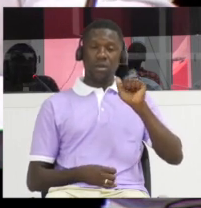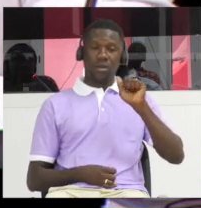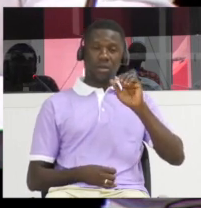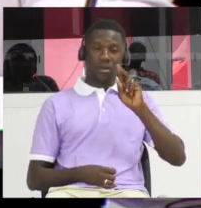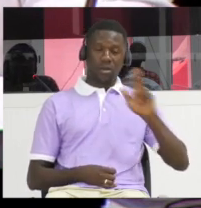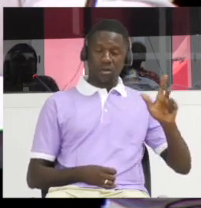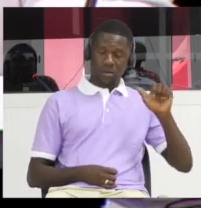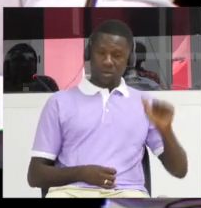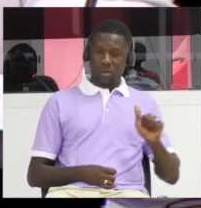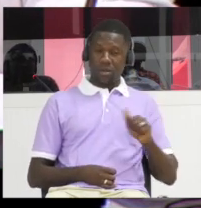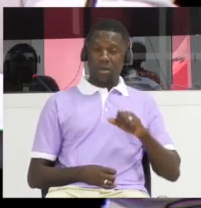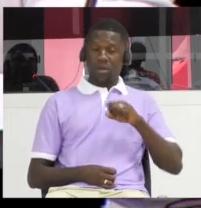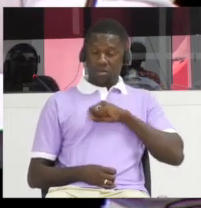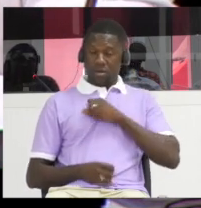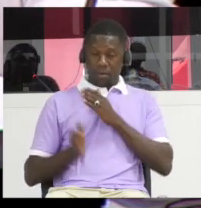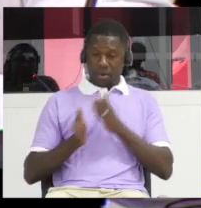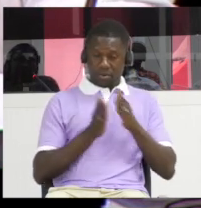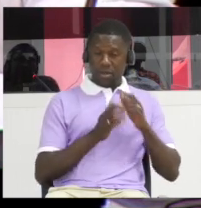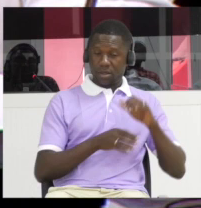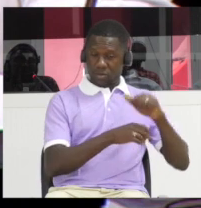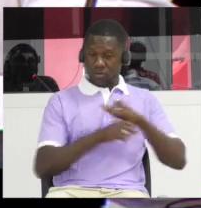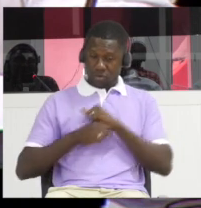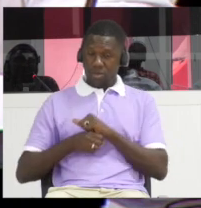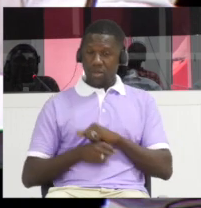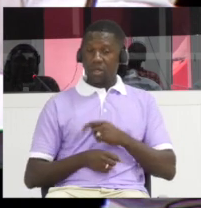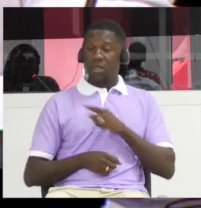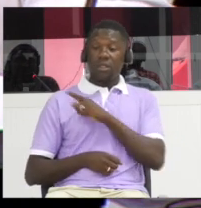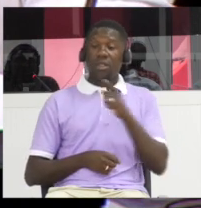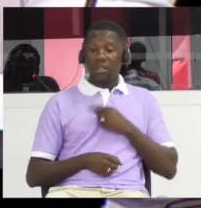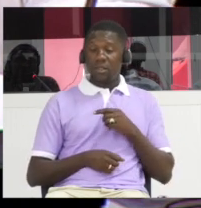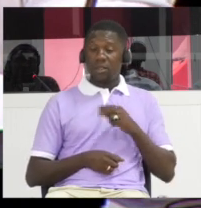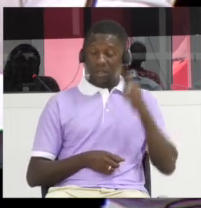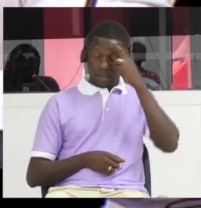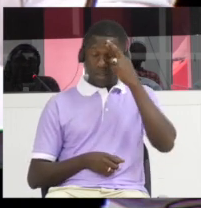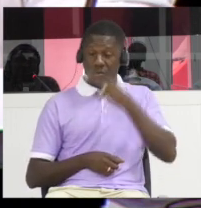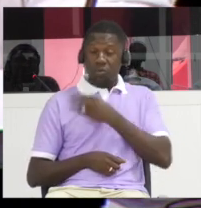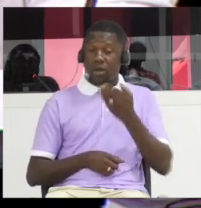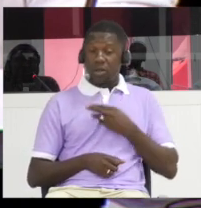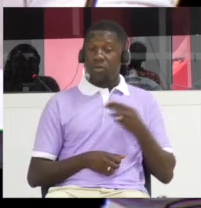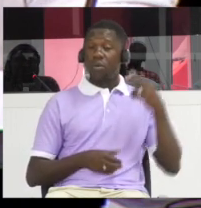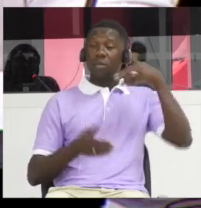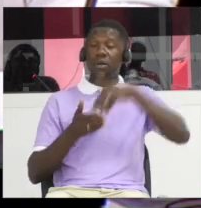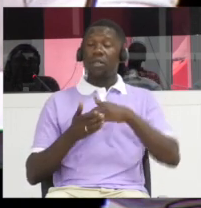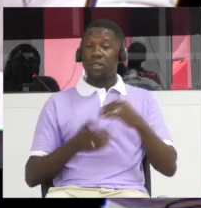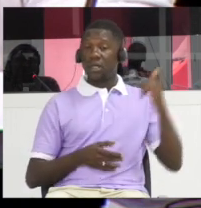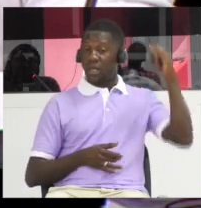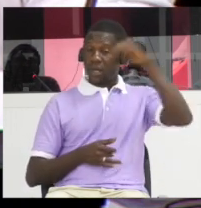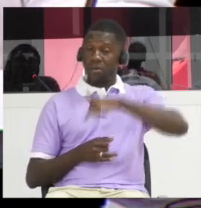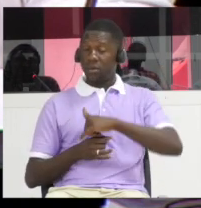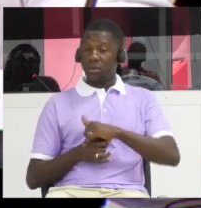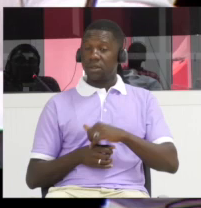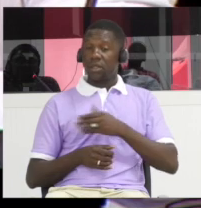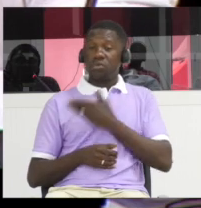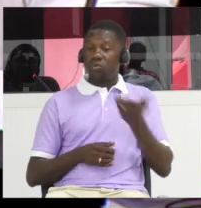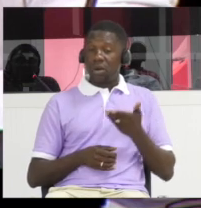planned the coup. And that is the reason why he was not present at the airport, and that is why he hurriedly